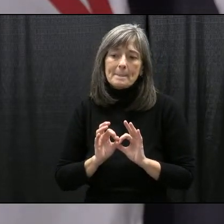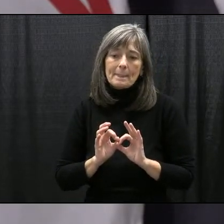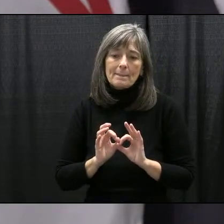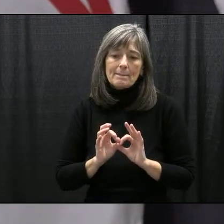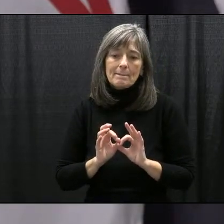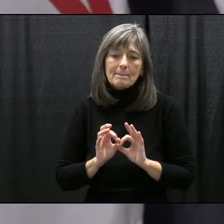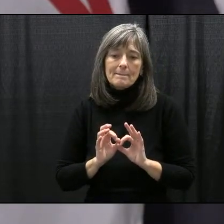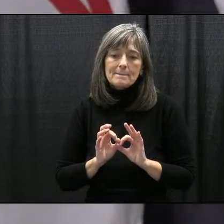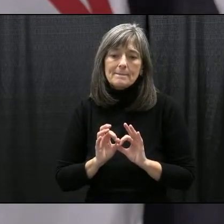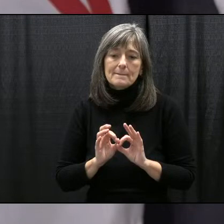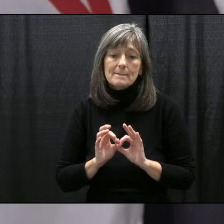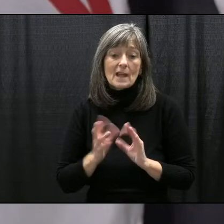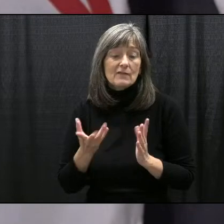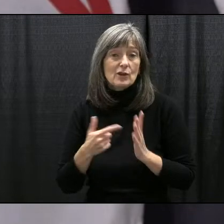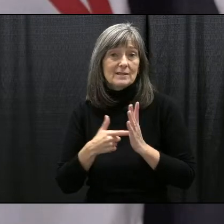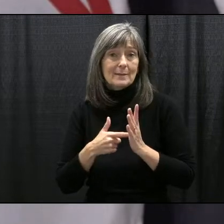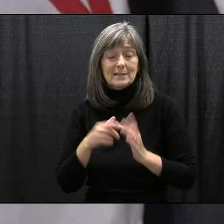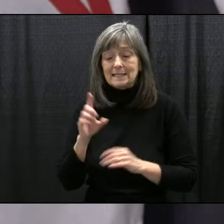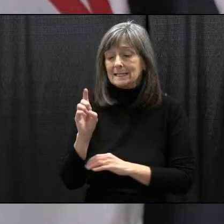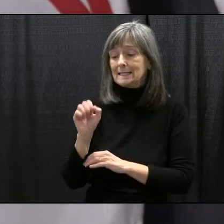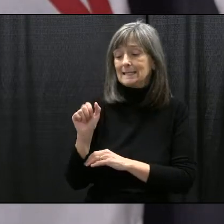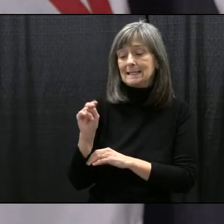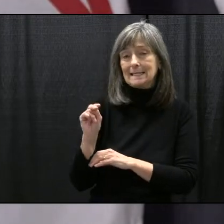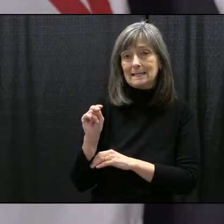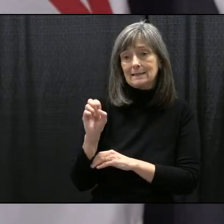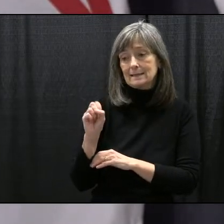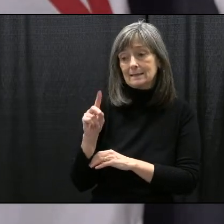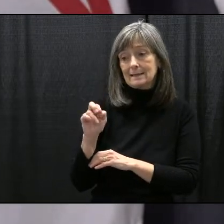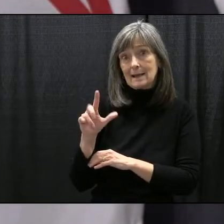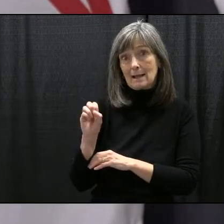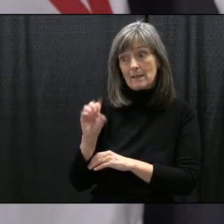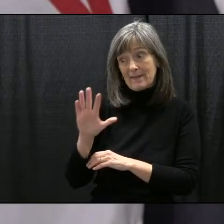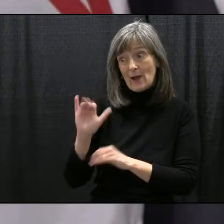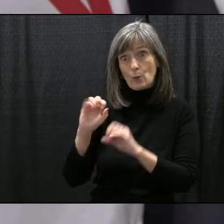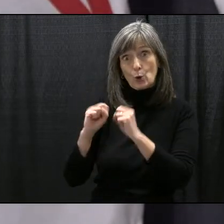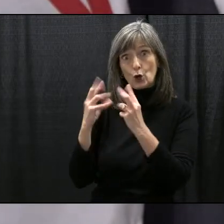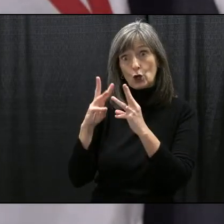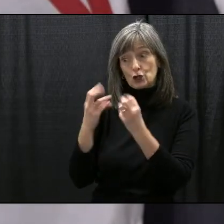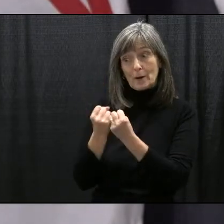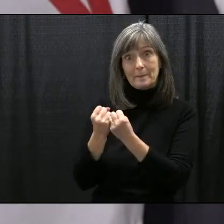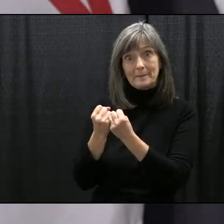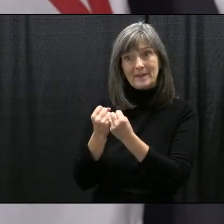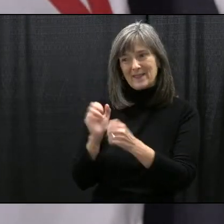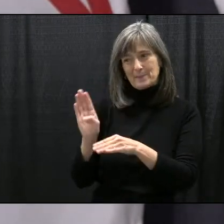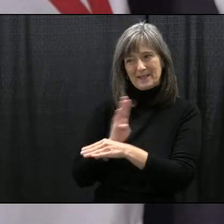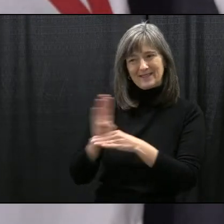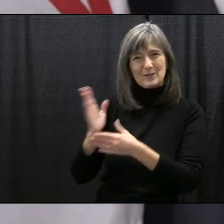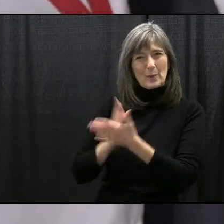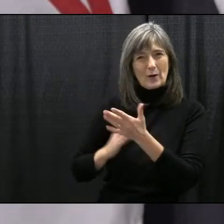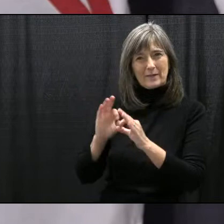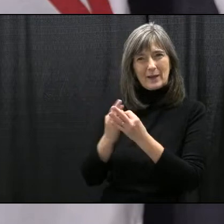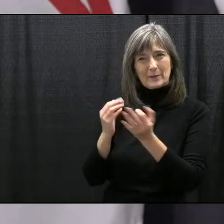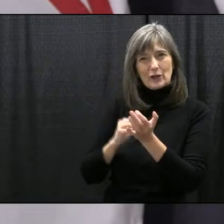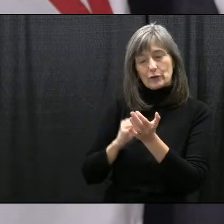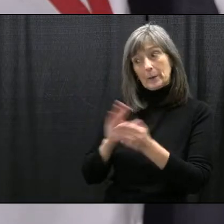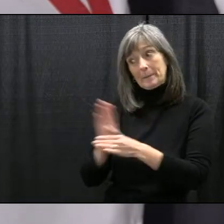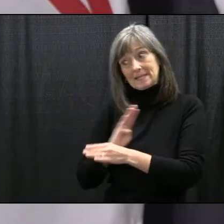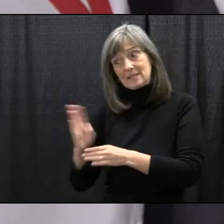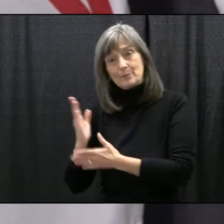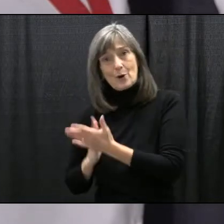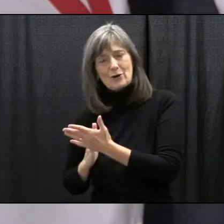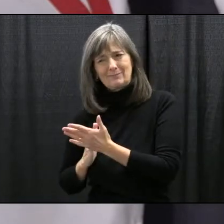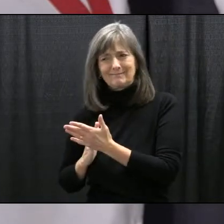information we have from, for example, Dean Steele's workshop around the business side of a practice for family medicine, not